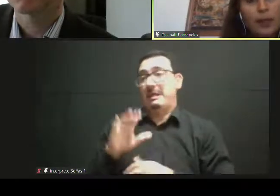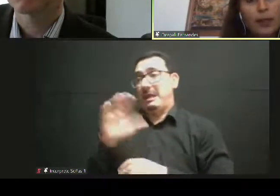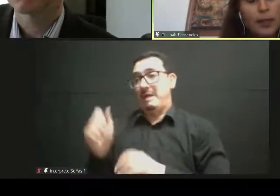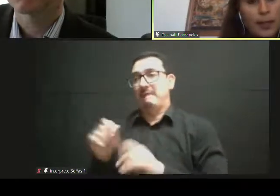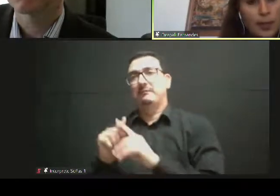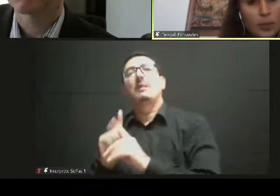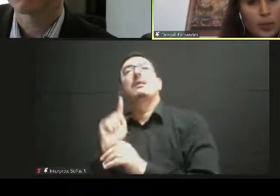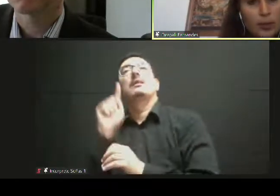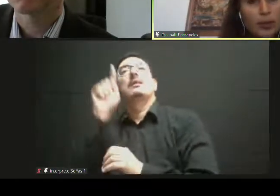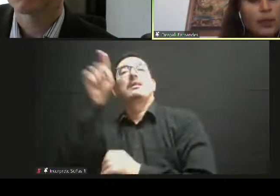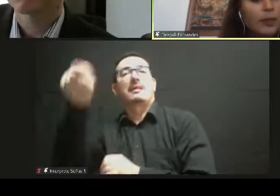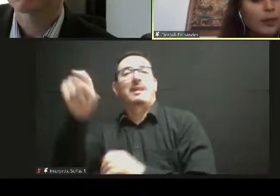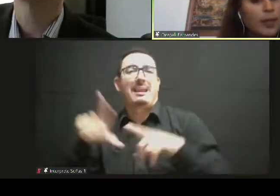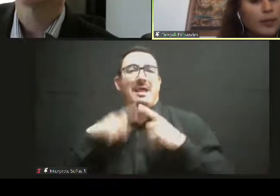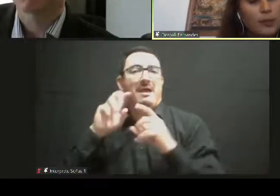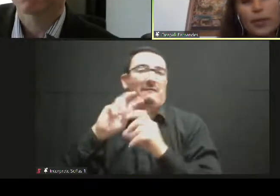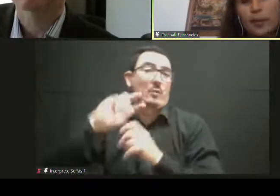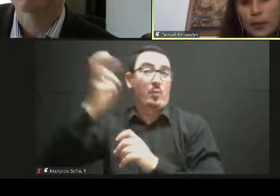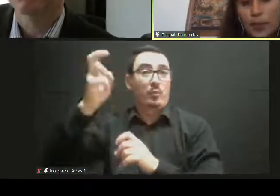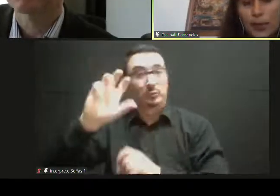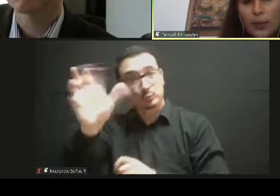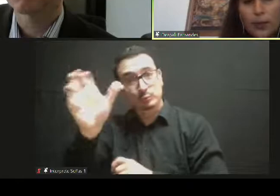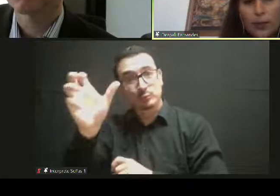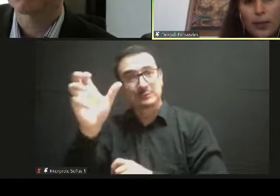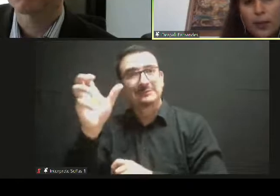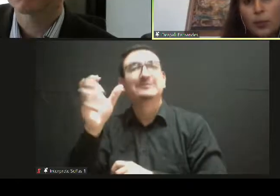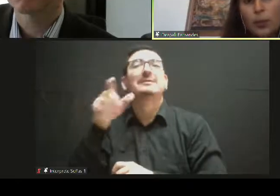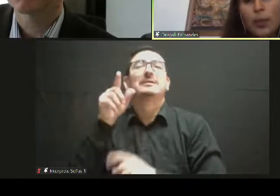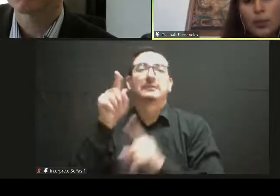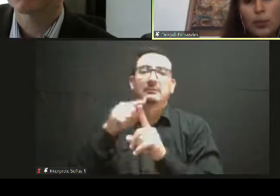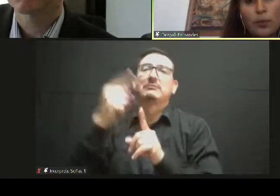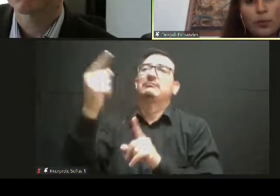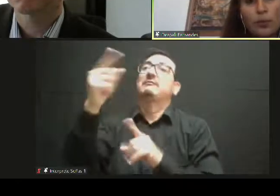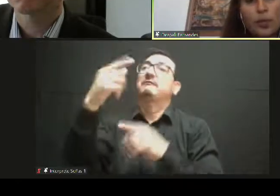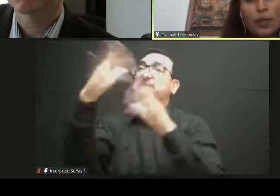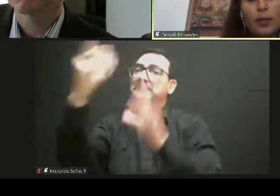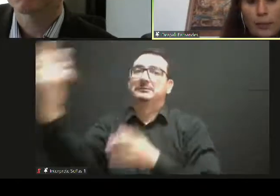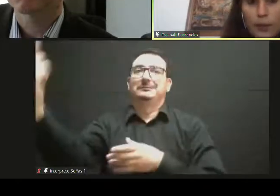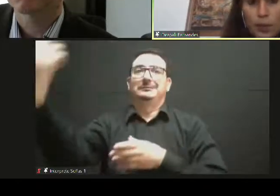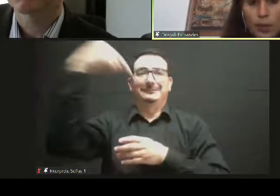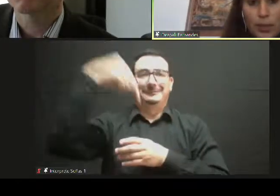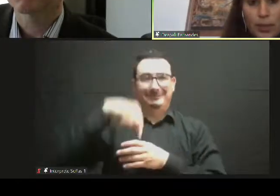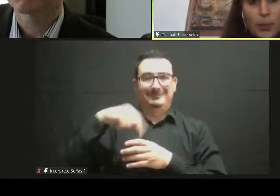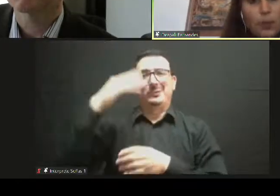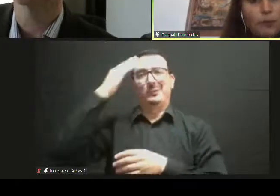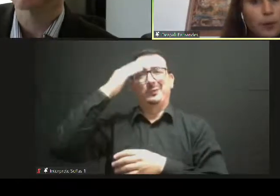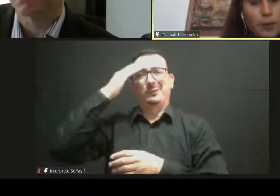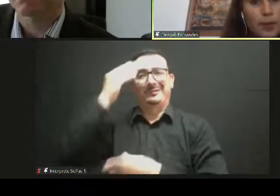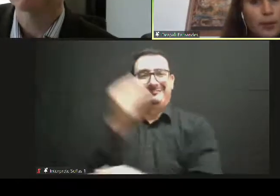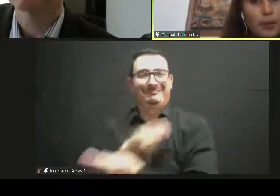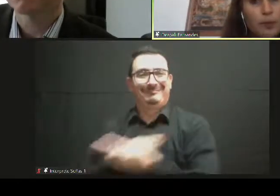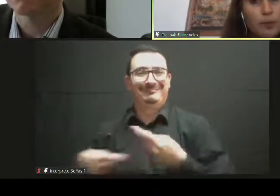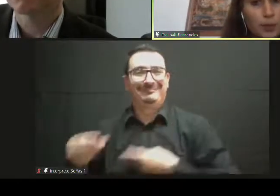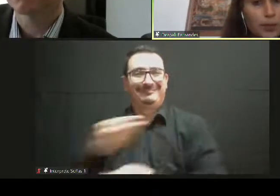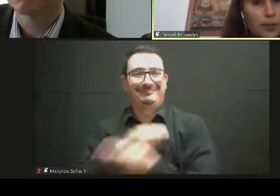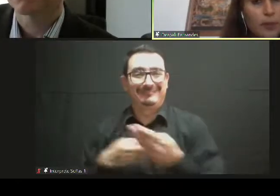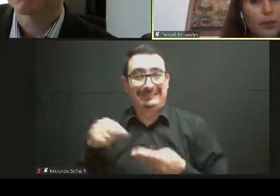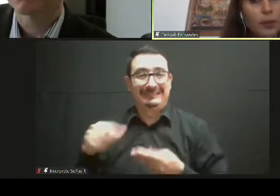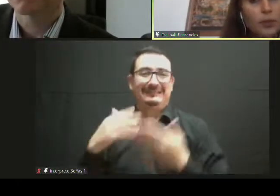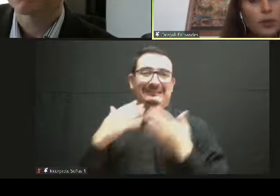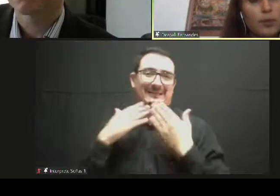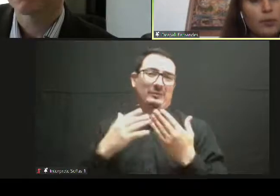qualified diaspora that resides outside the country, and it will be important to leverage that diaspora for investment, for